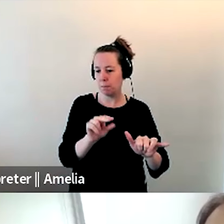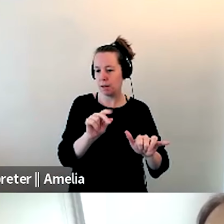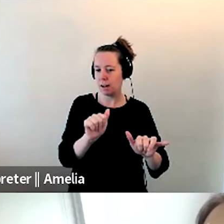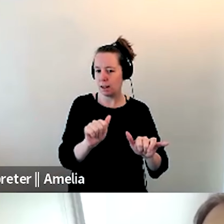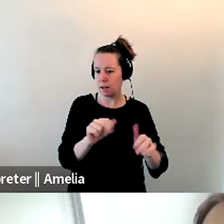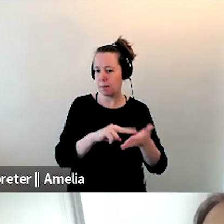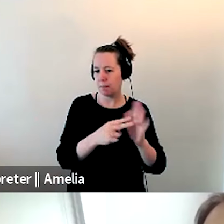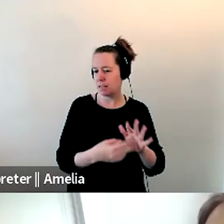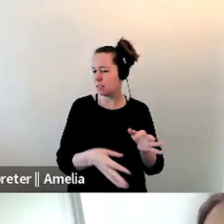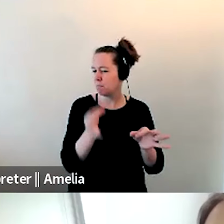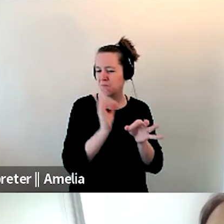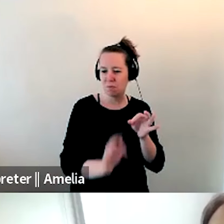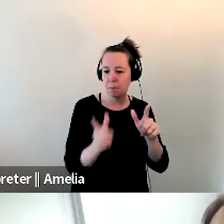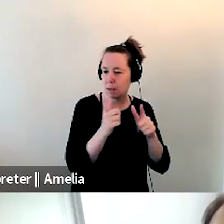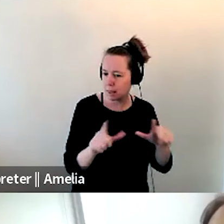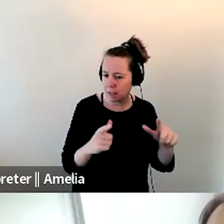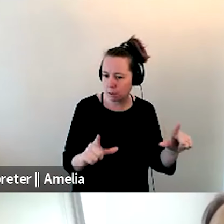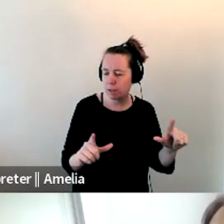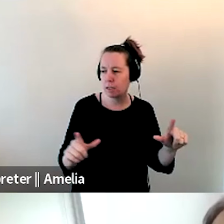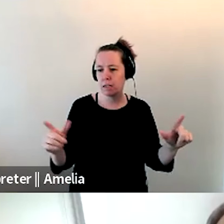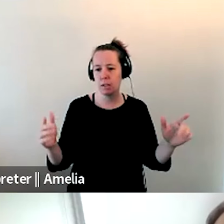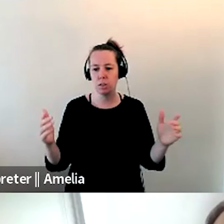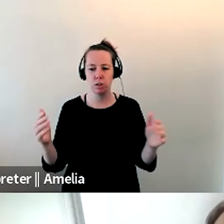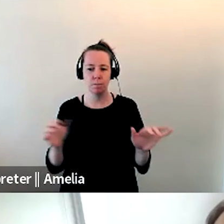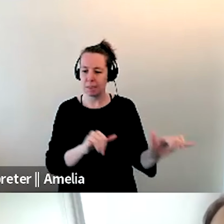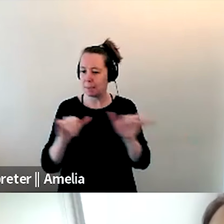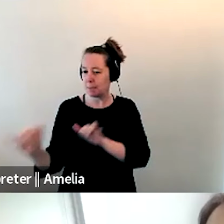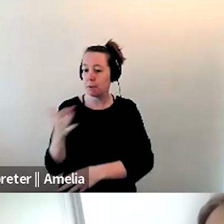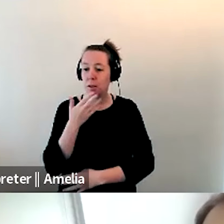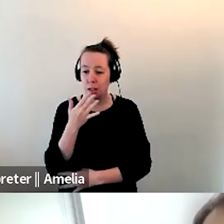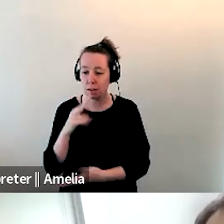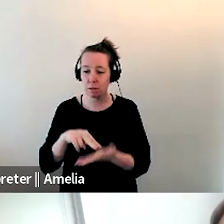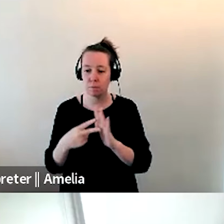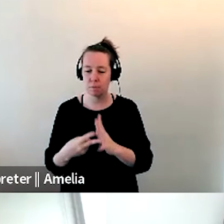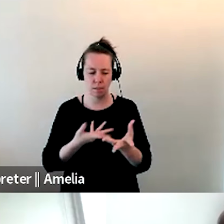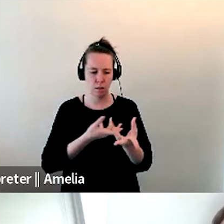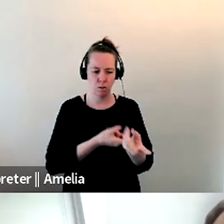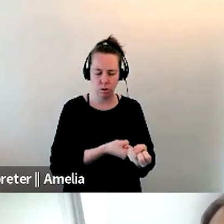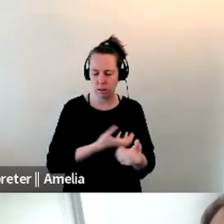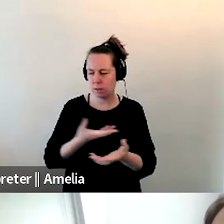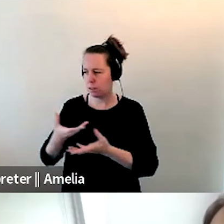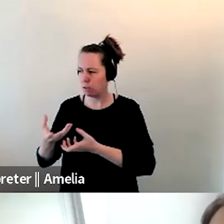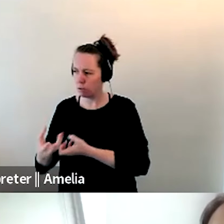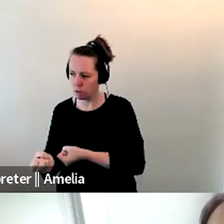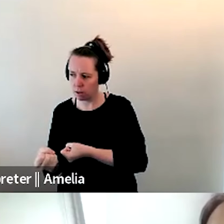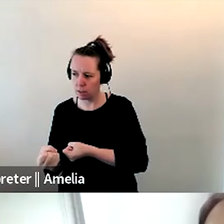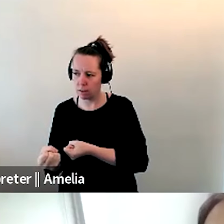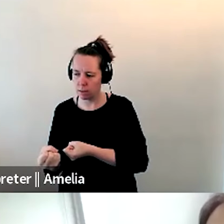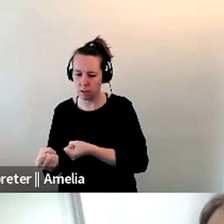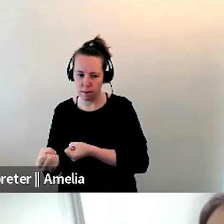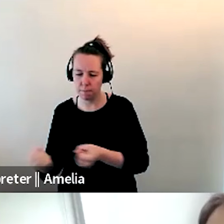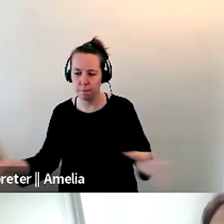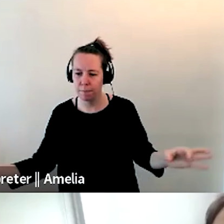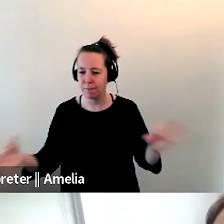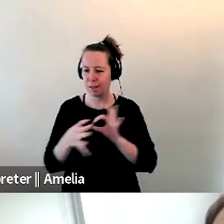the similarities as well. So it made me trust that both of them really portrayed who I feel I am, how